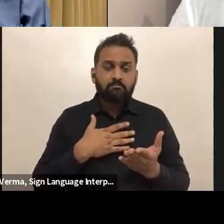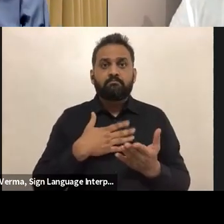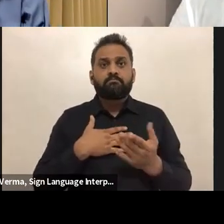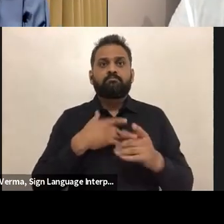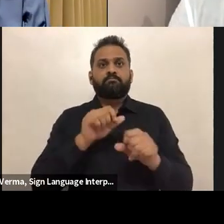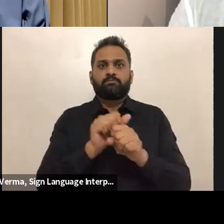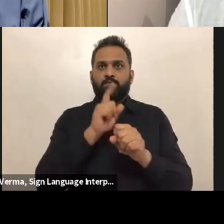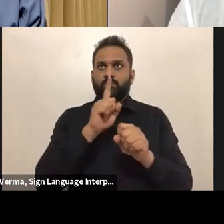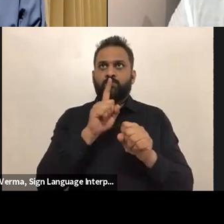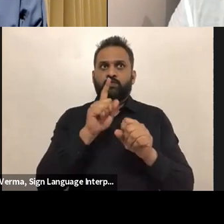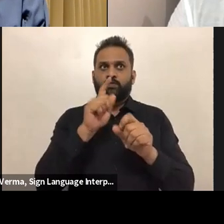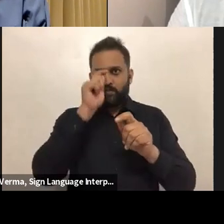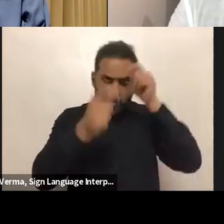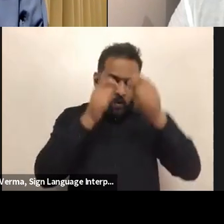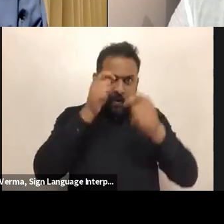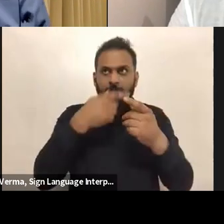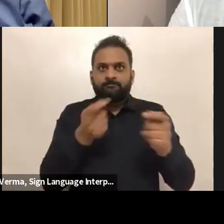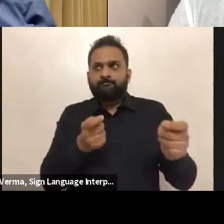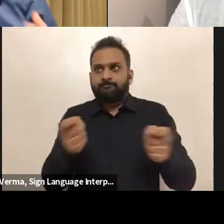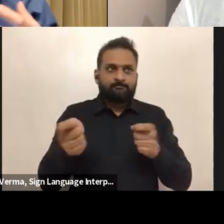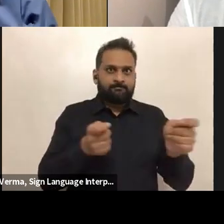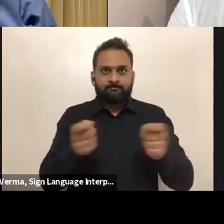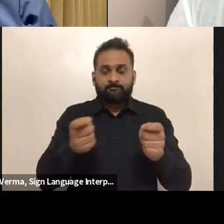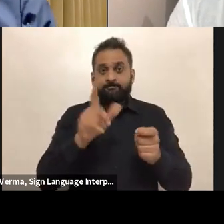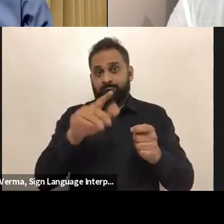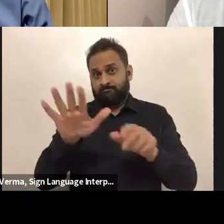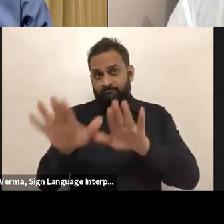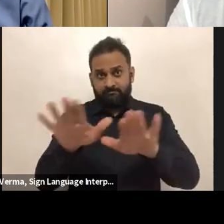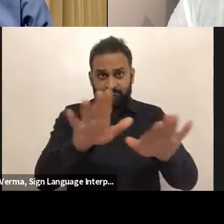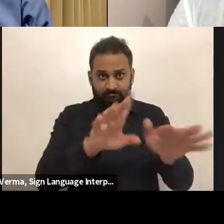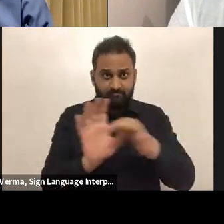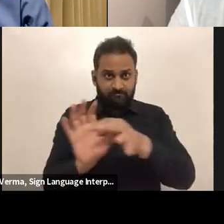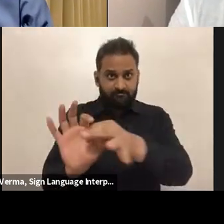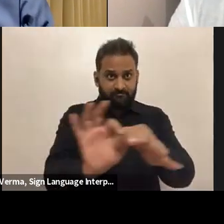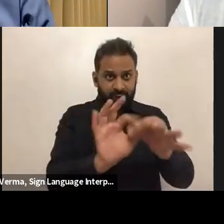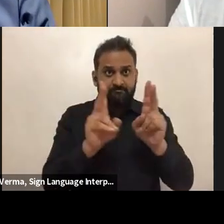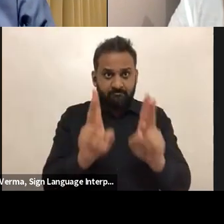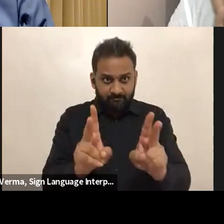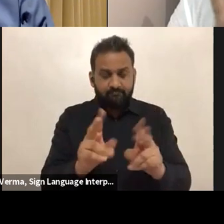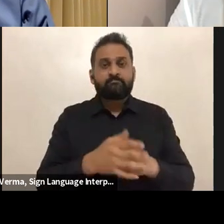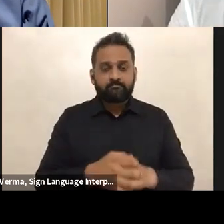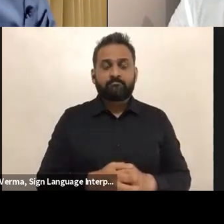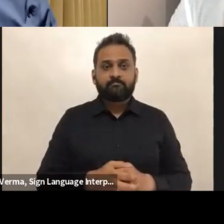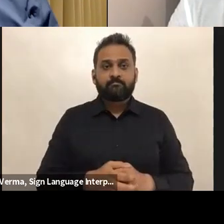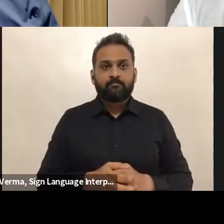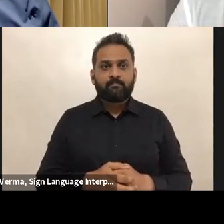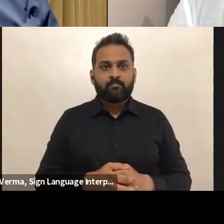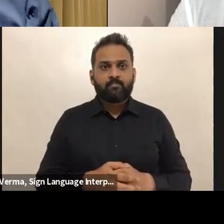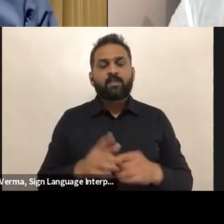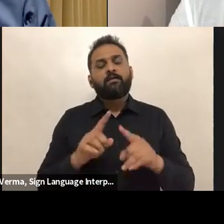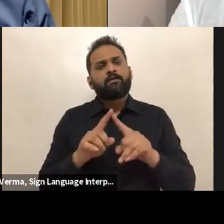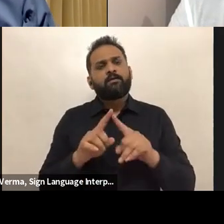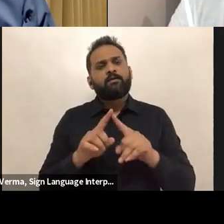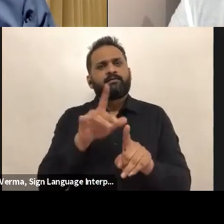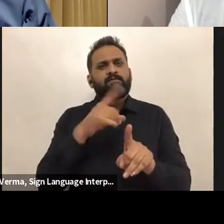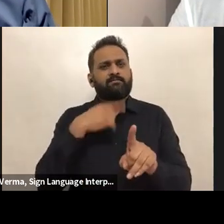is playing as moderator. So you'll have to bear with me as I try to pull all these disparate threads together. But I'm hearing a couple